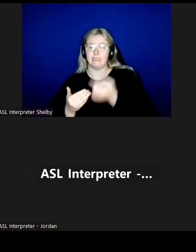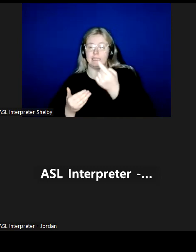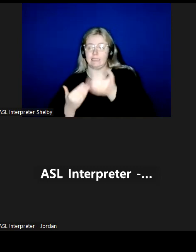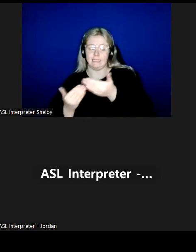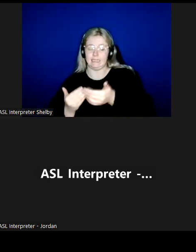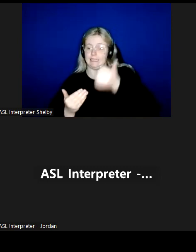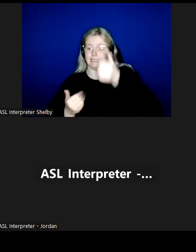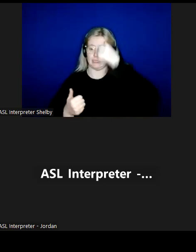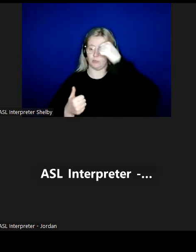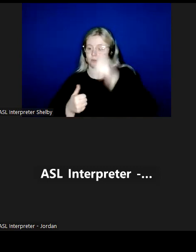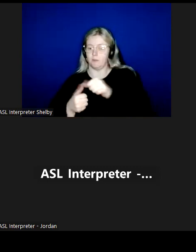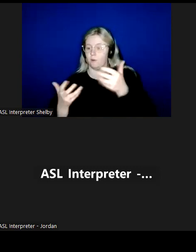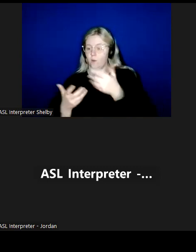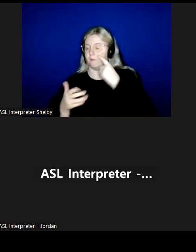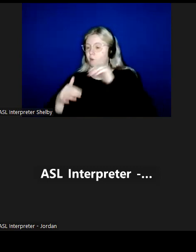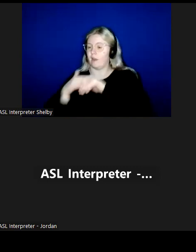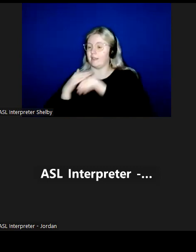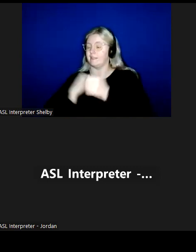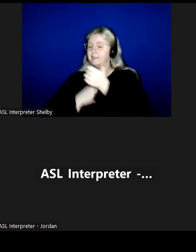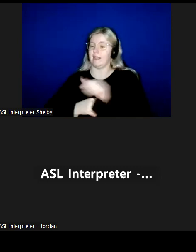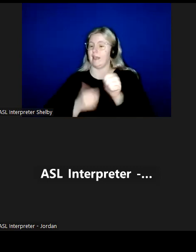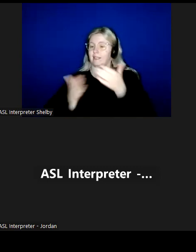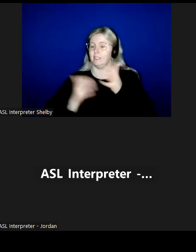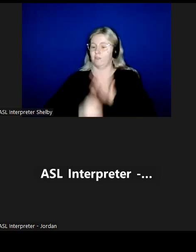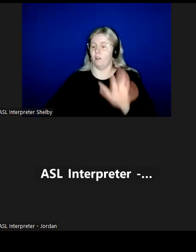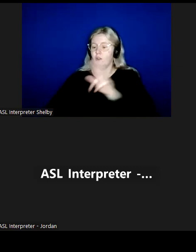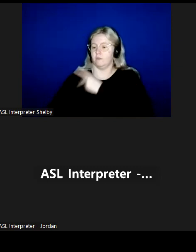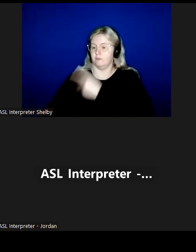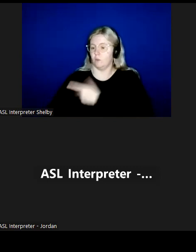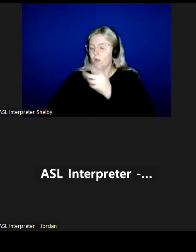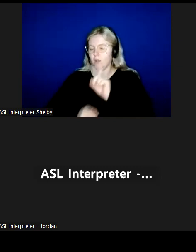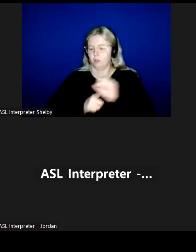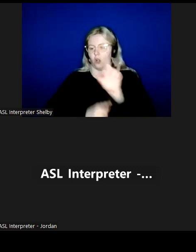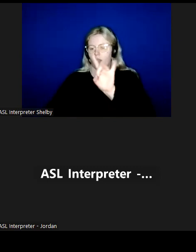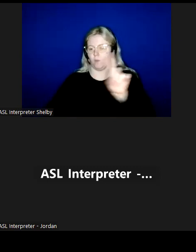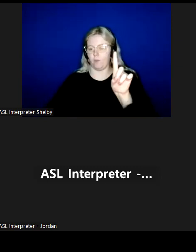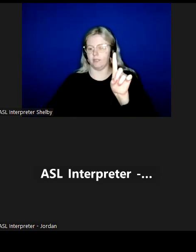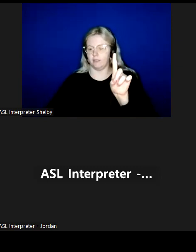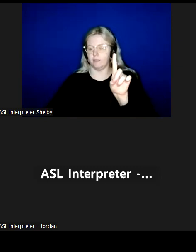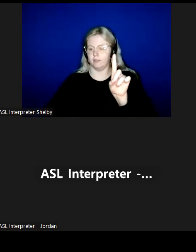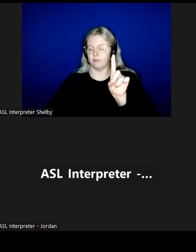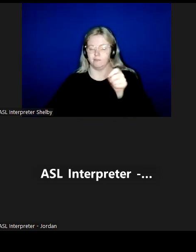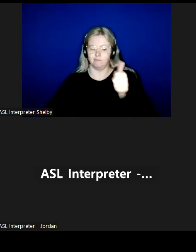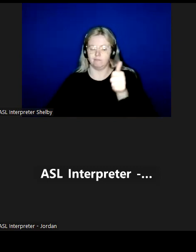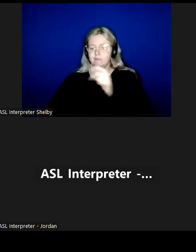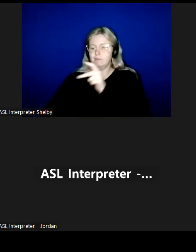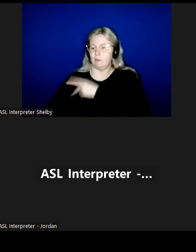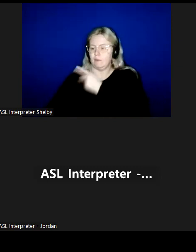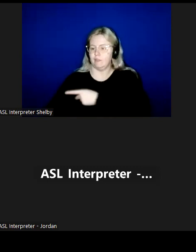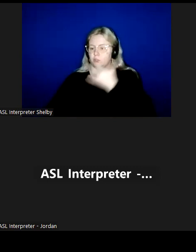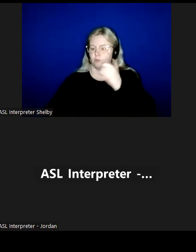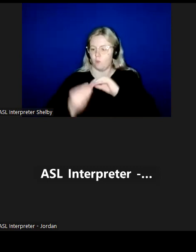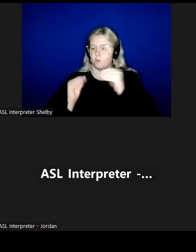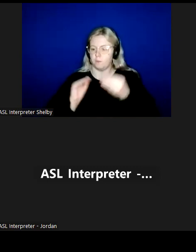in accessing any service across the province is to call 811. They are a provincial line. They